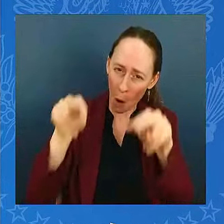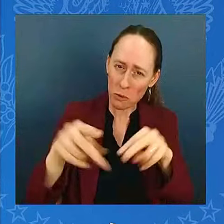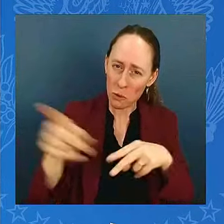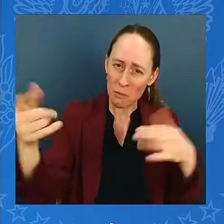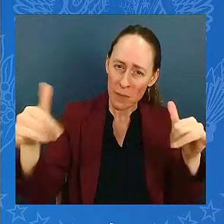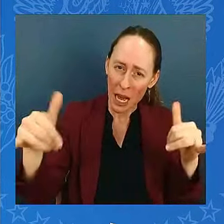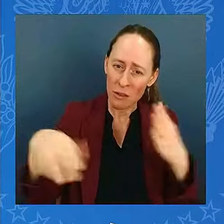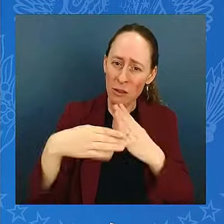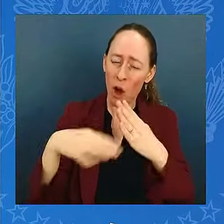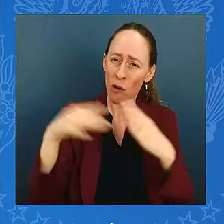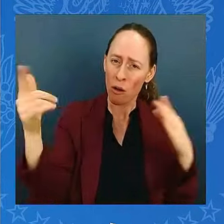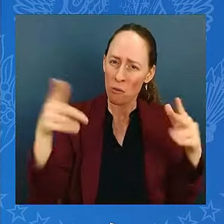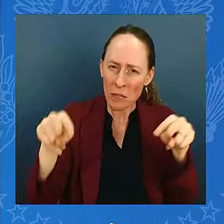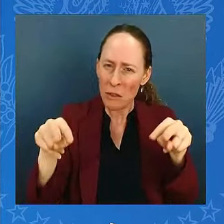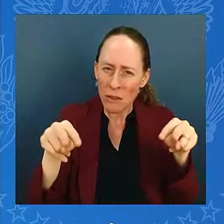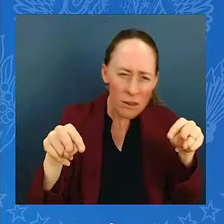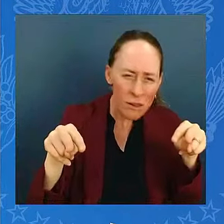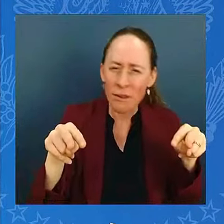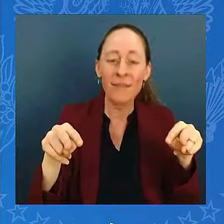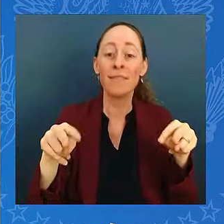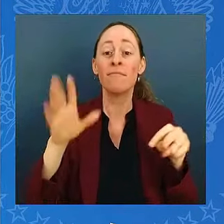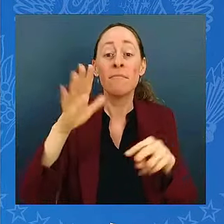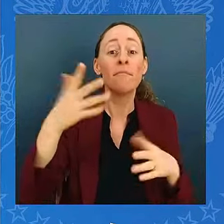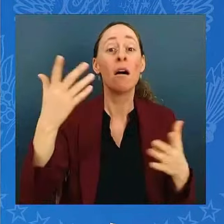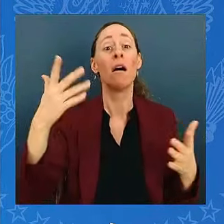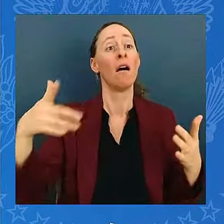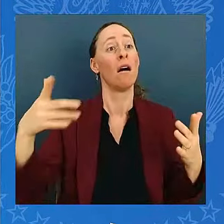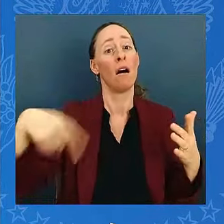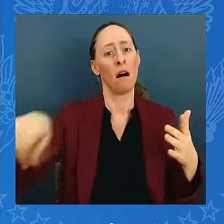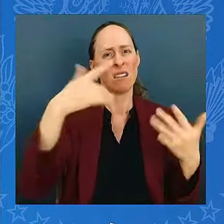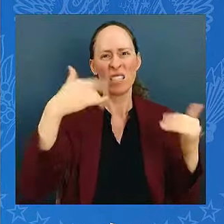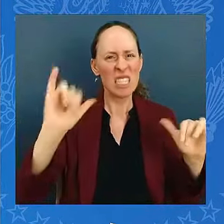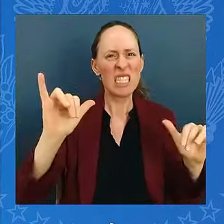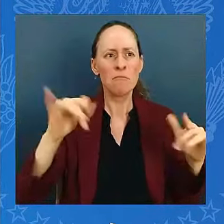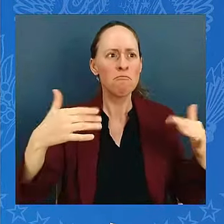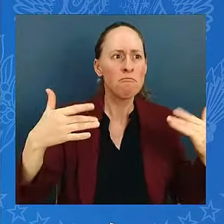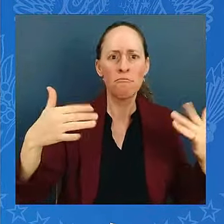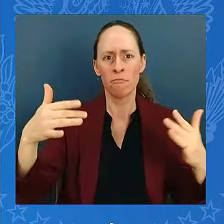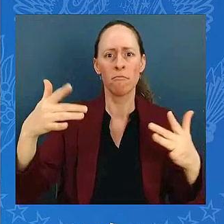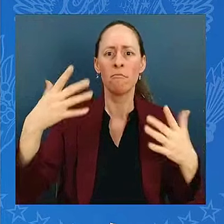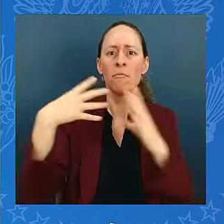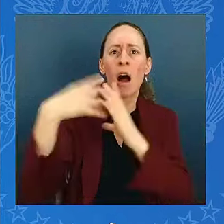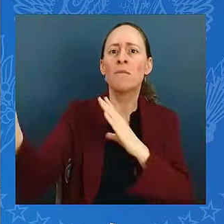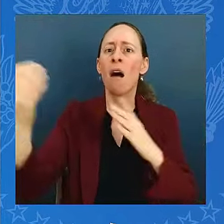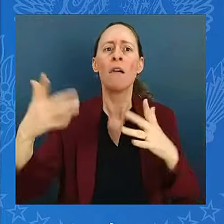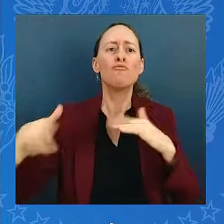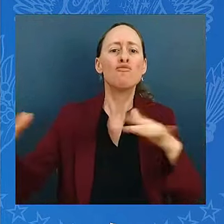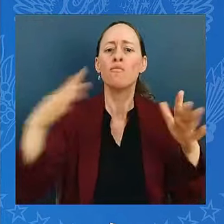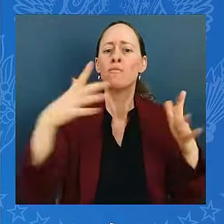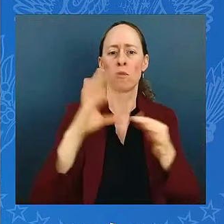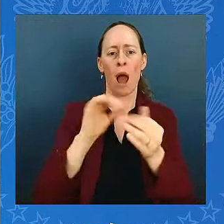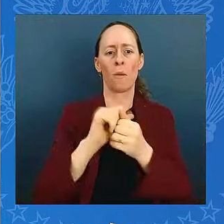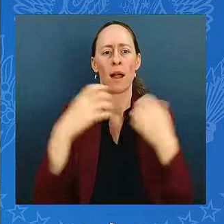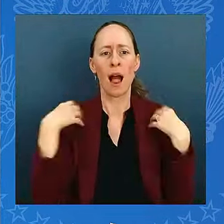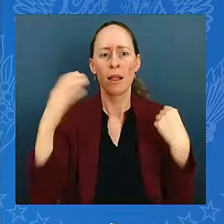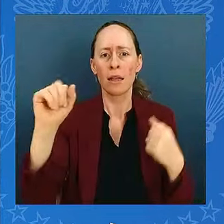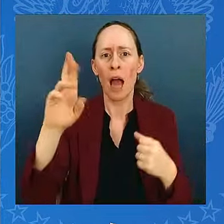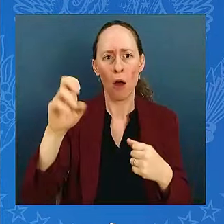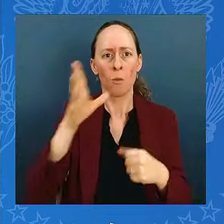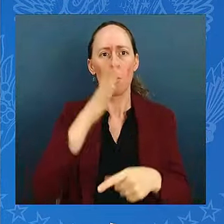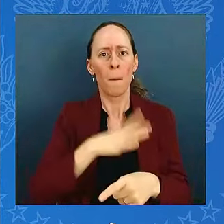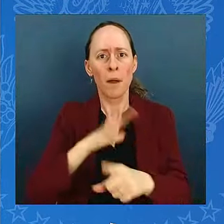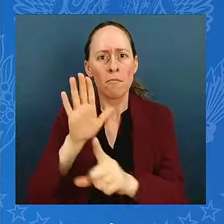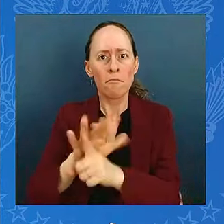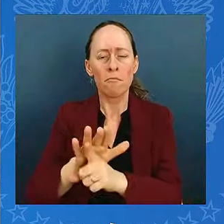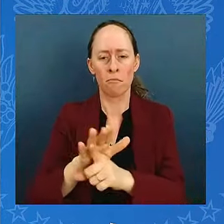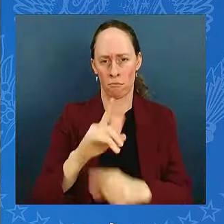way in providing sports medicine and healthcare focused on women. My wife is deeply involved in trying to make sure there's enough attention paid and